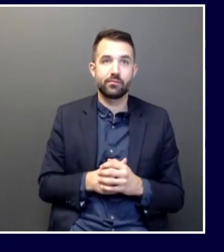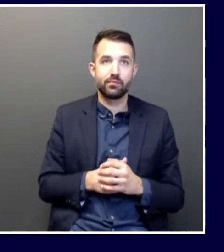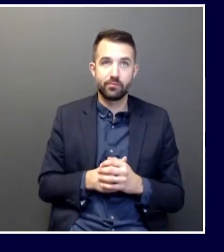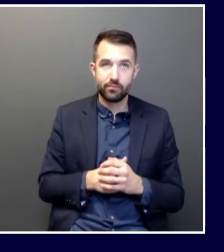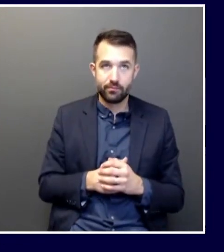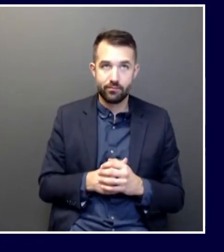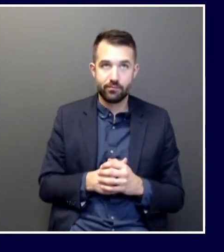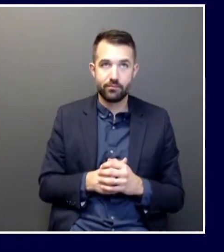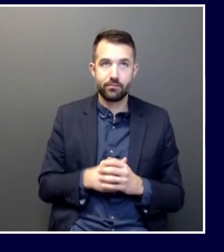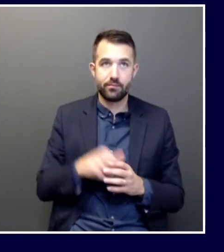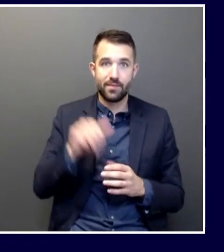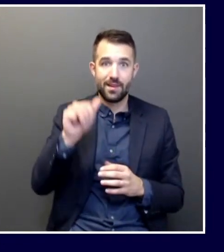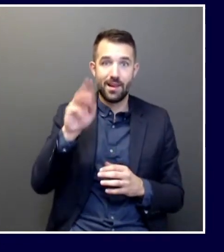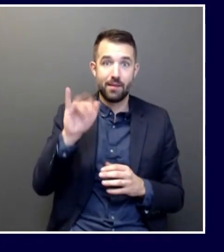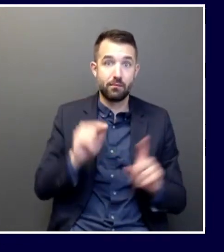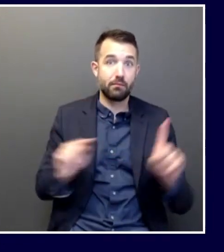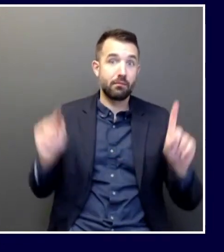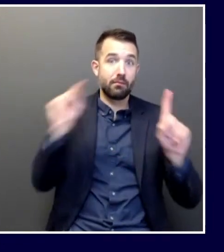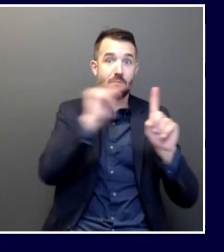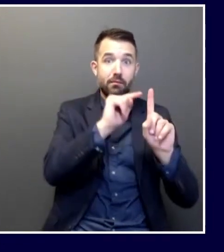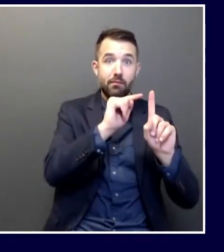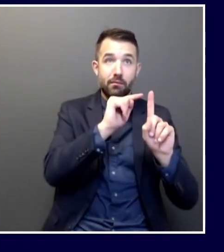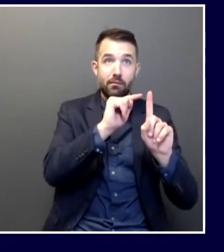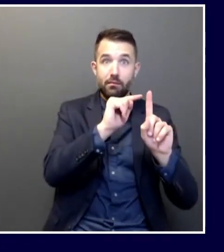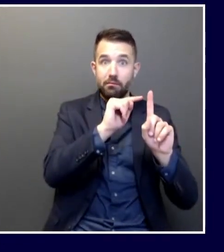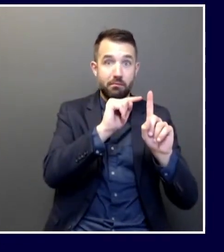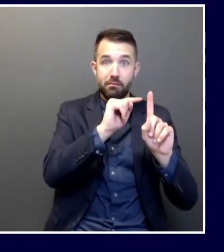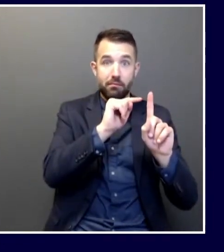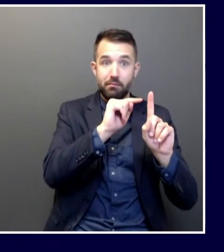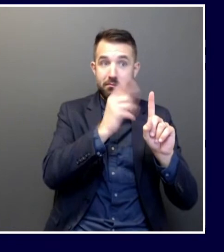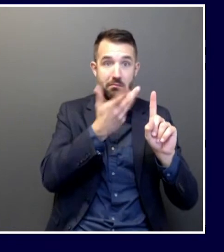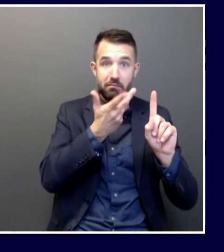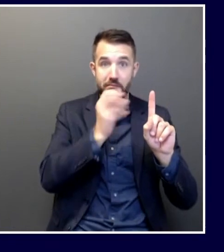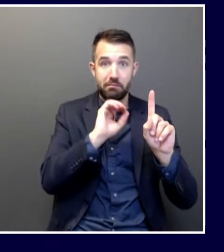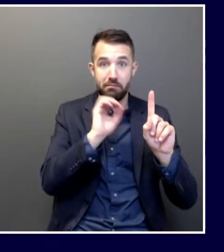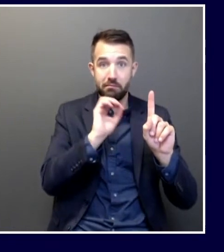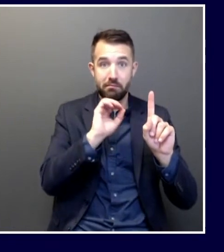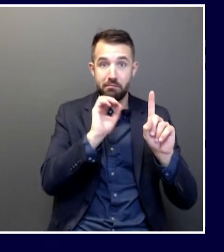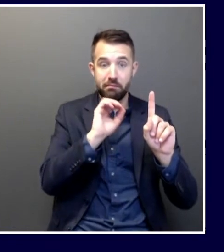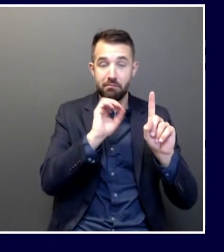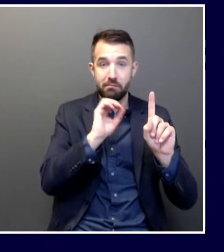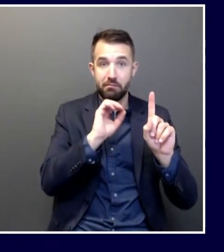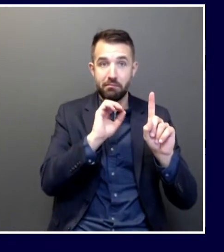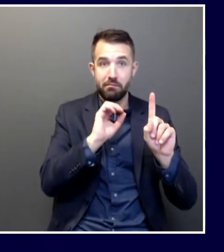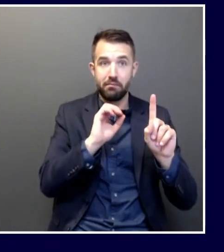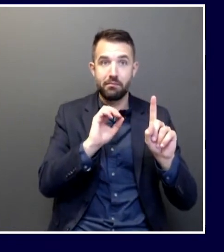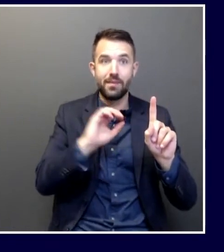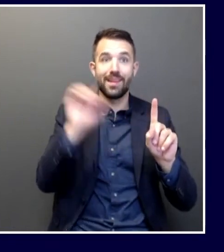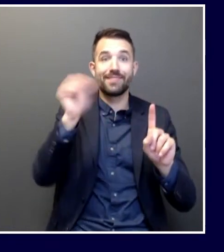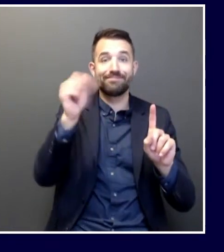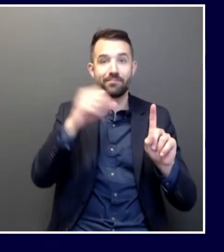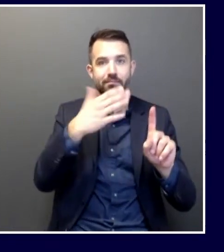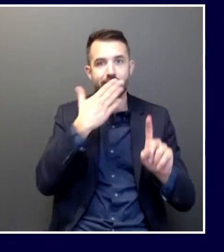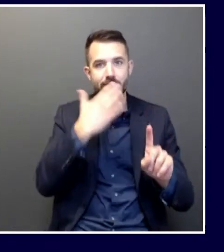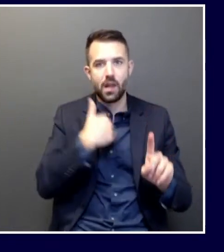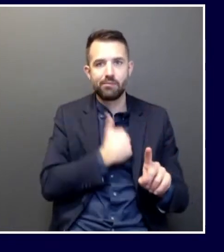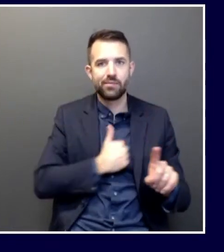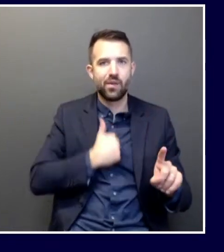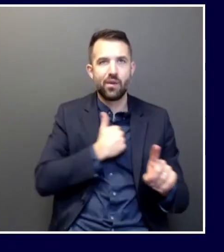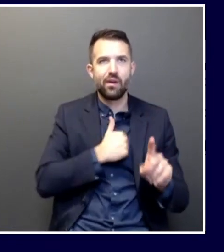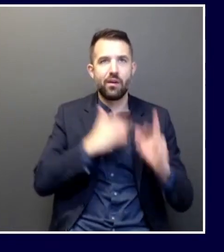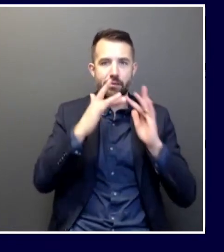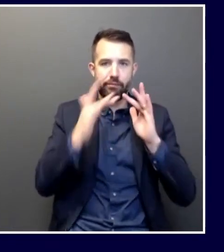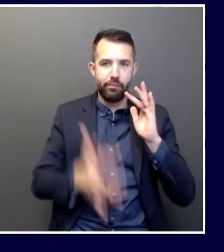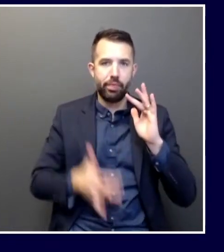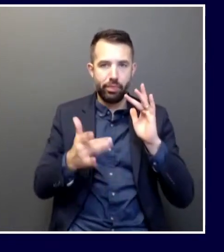back to you if you happen to be back on. Hi, thank you. I'm sorry about that. I lost internet for just a